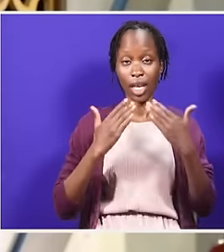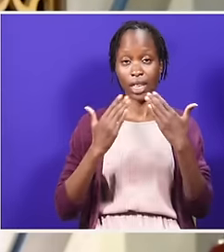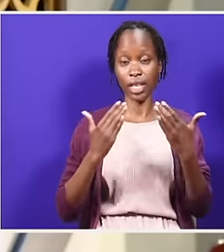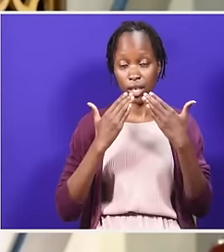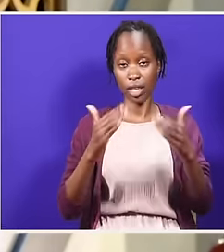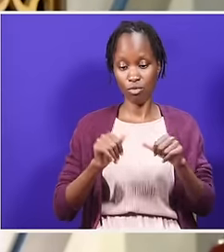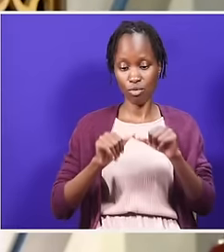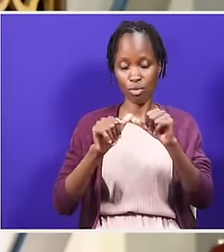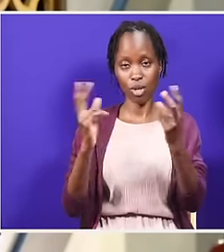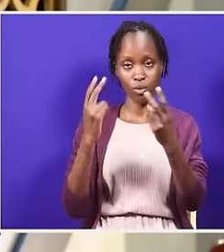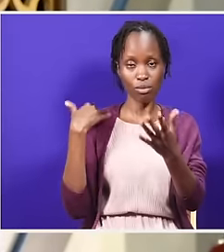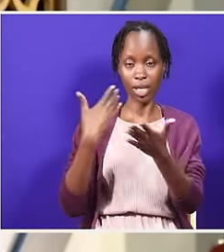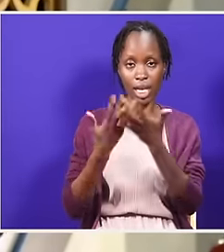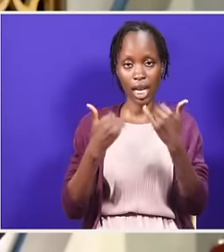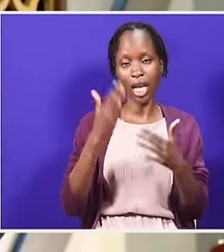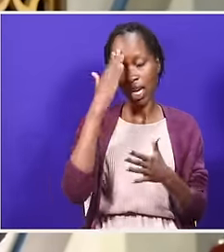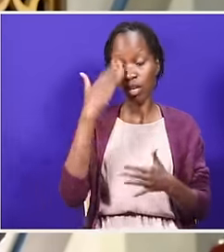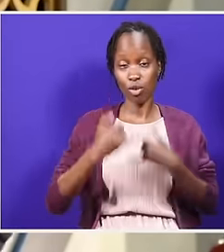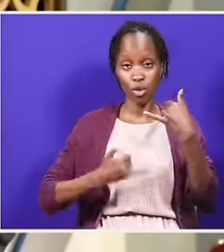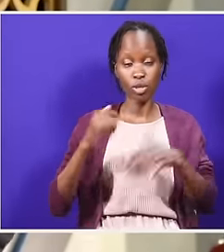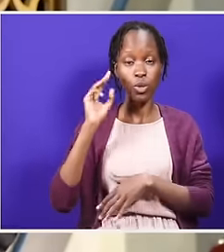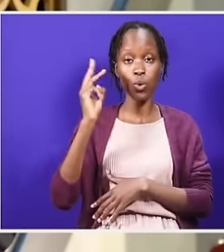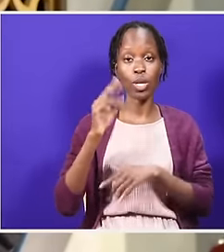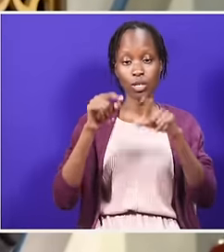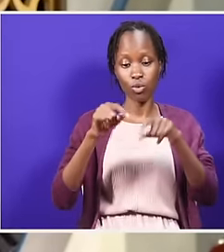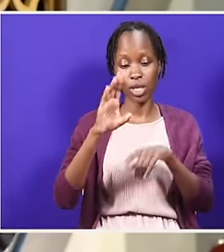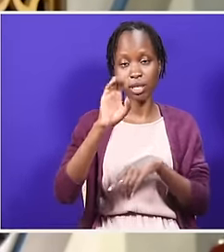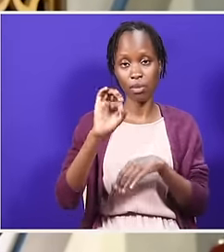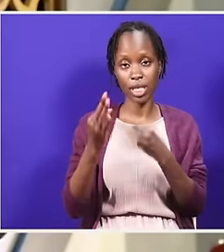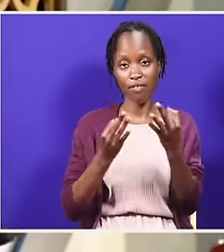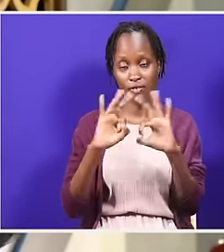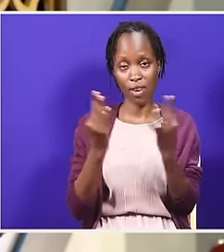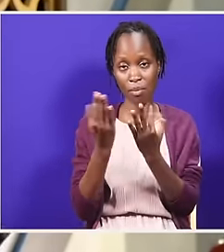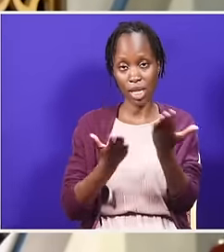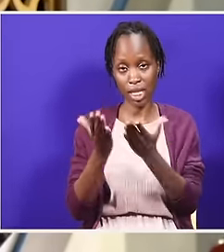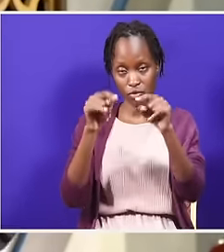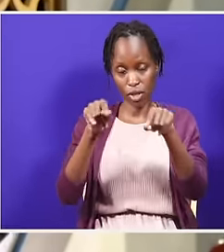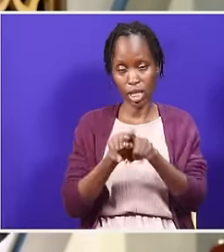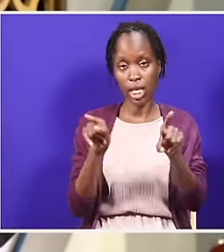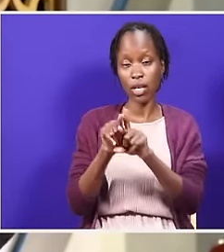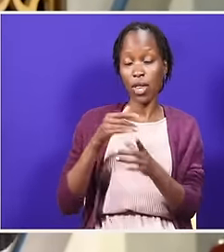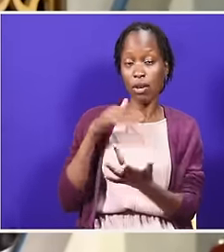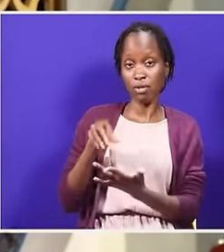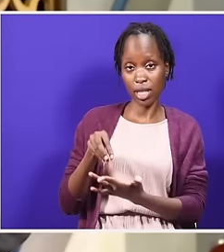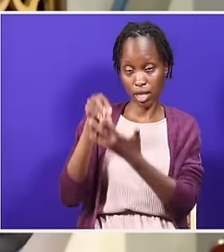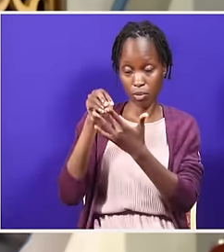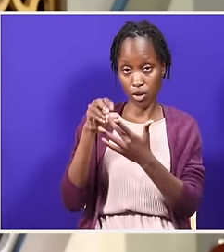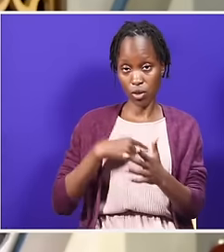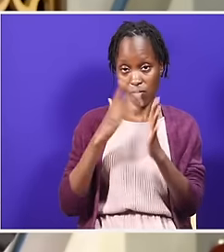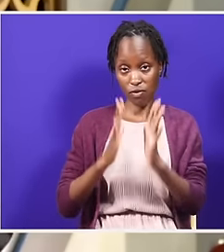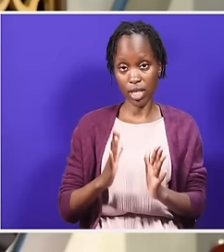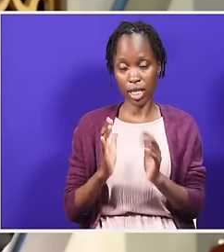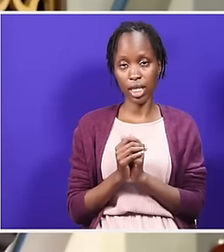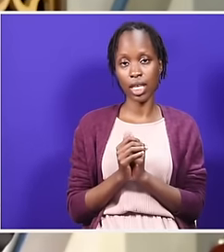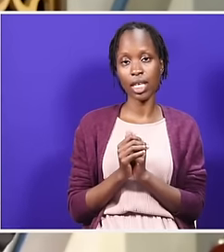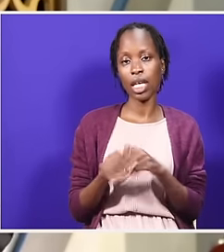Thank you so much for staying with us. And I know you're in for a wonderful treat on the CBS Family Service today. We have a special guest,